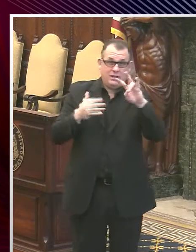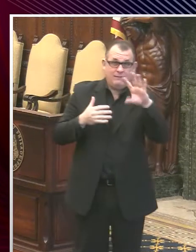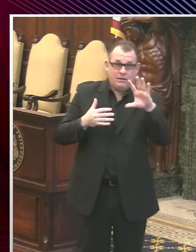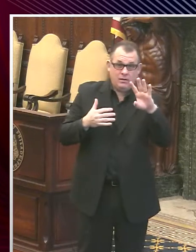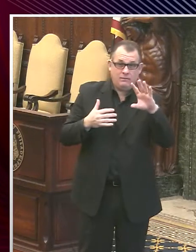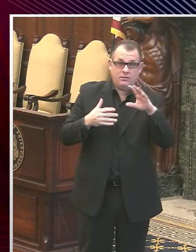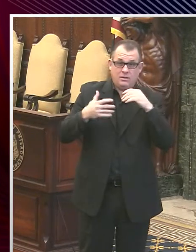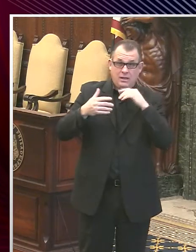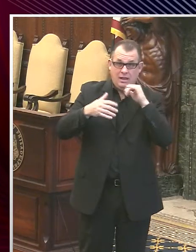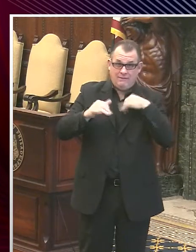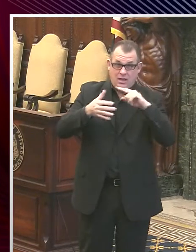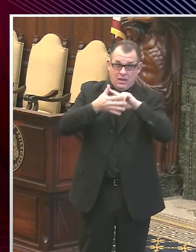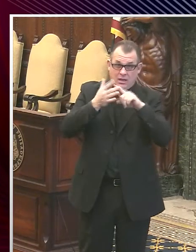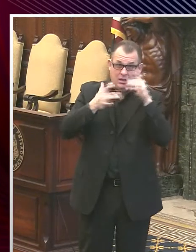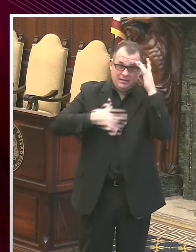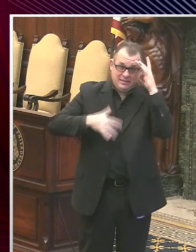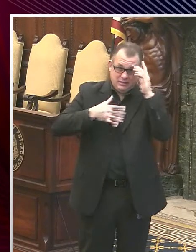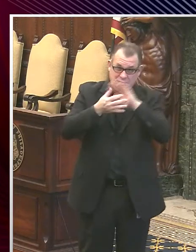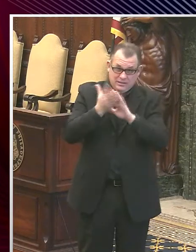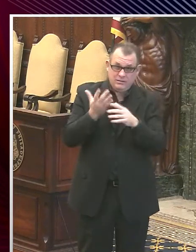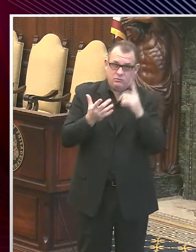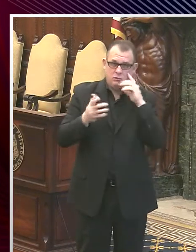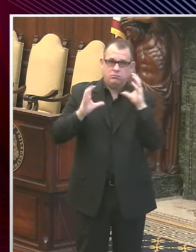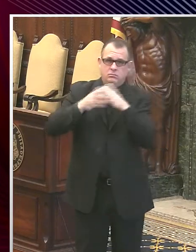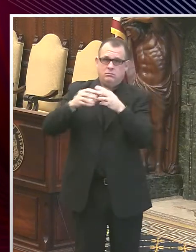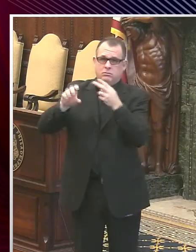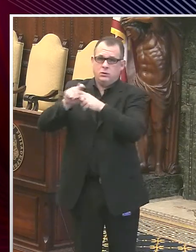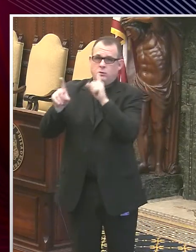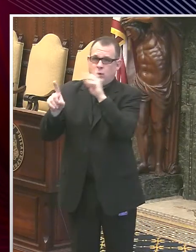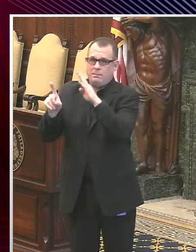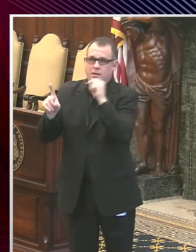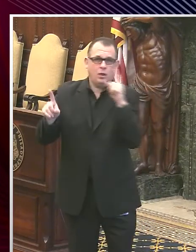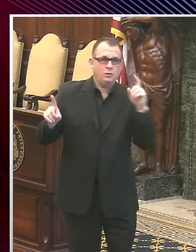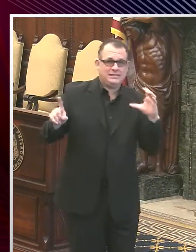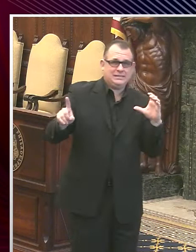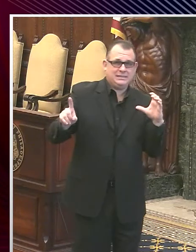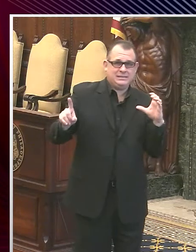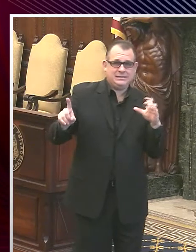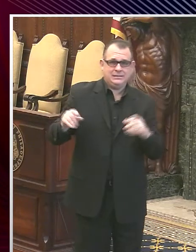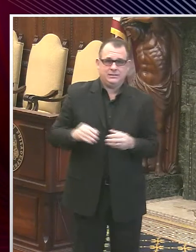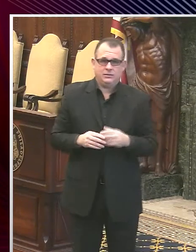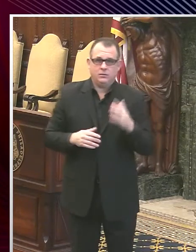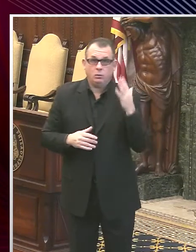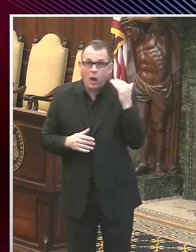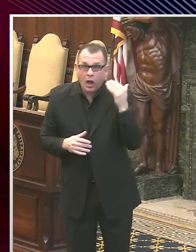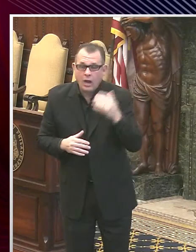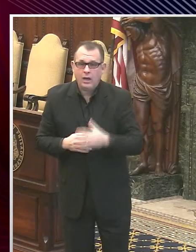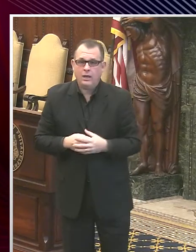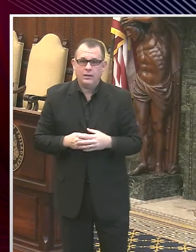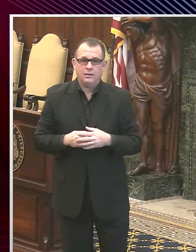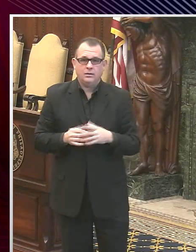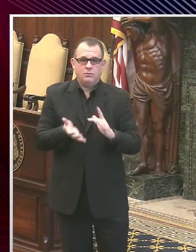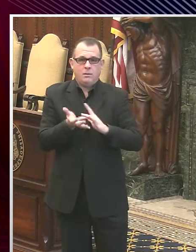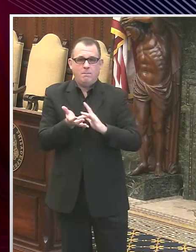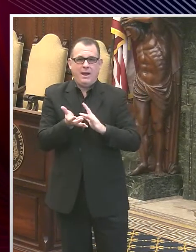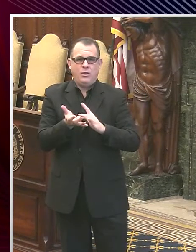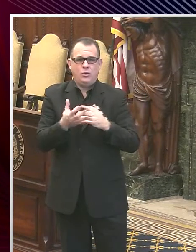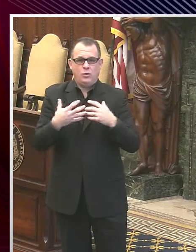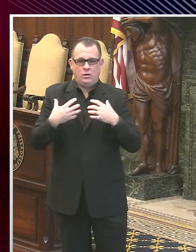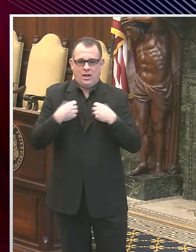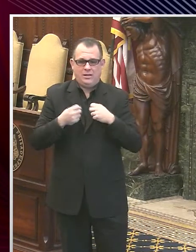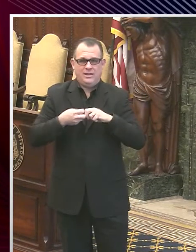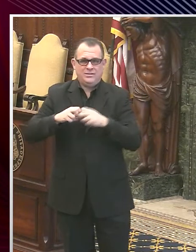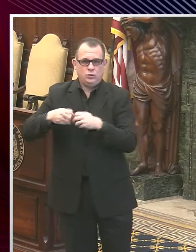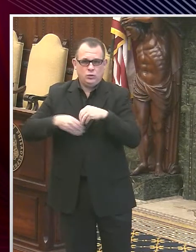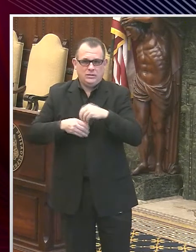these high-risk medical conditions are in phase 1B instead of phase 1C. Why is that? And that's because these medical